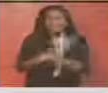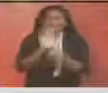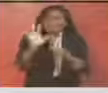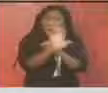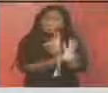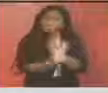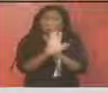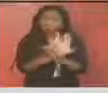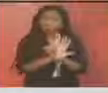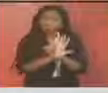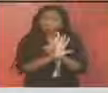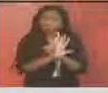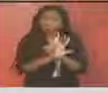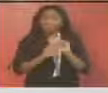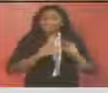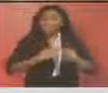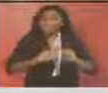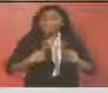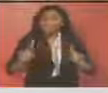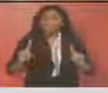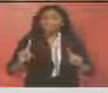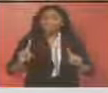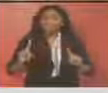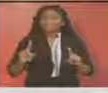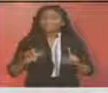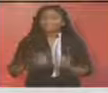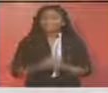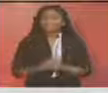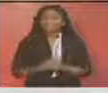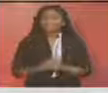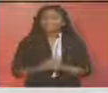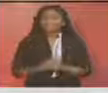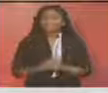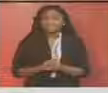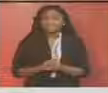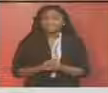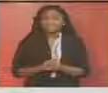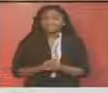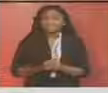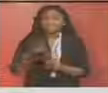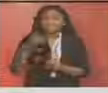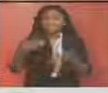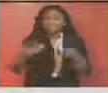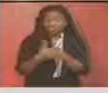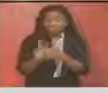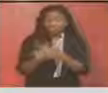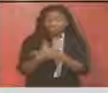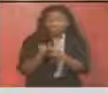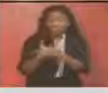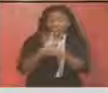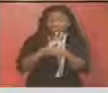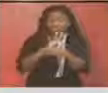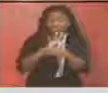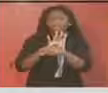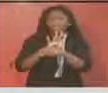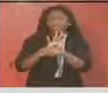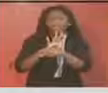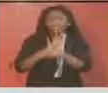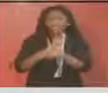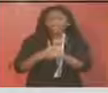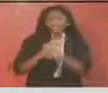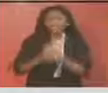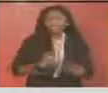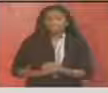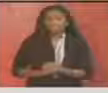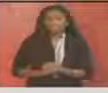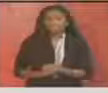to conclude that the variant shares the same properties, because those mutations occur in a context.